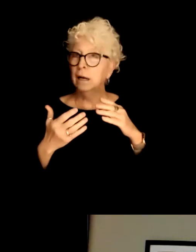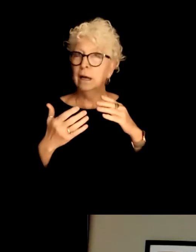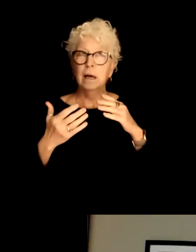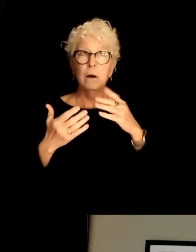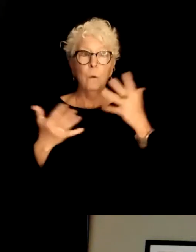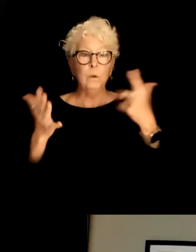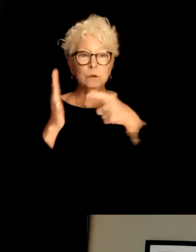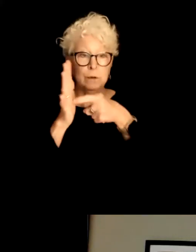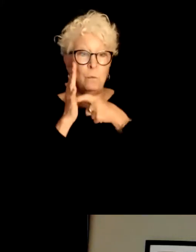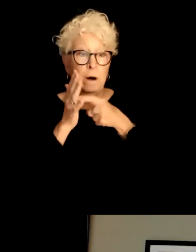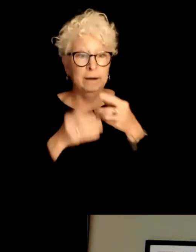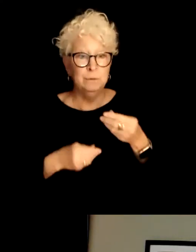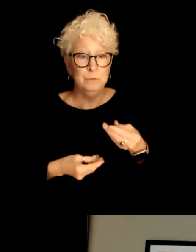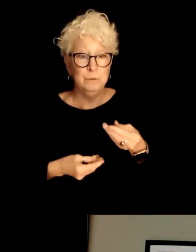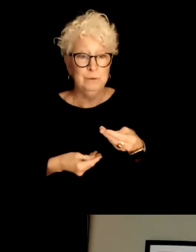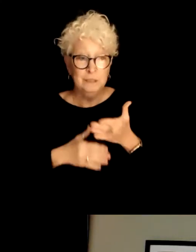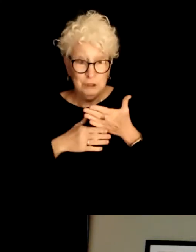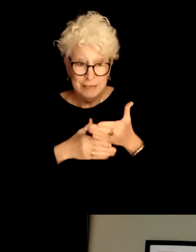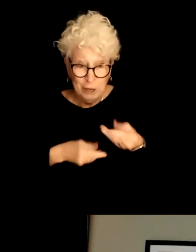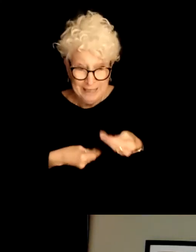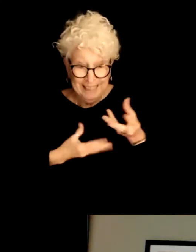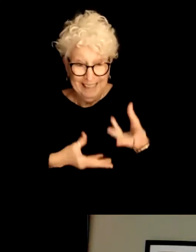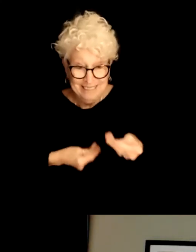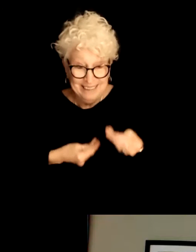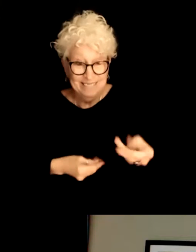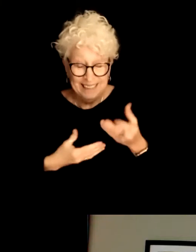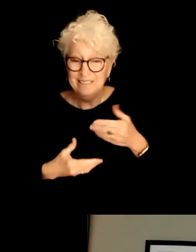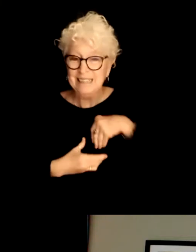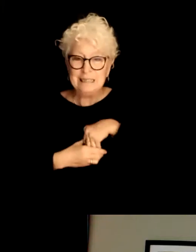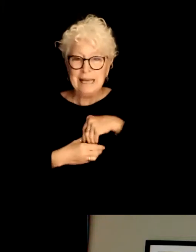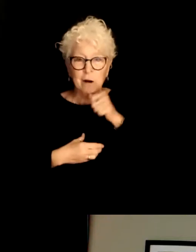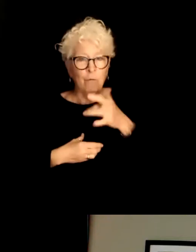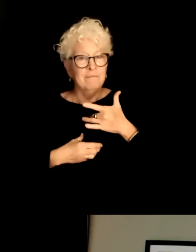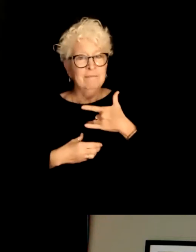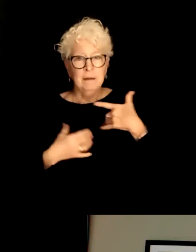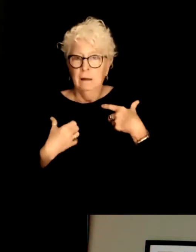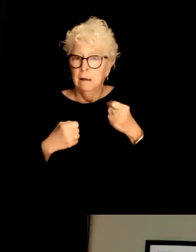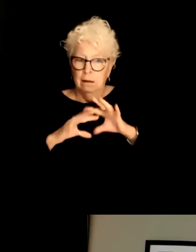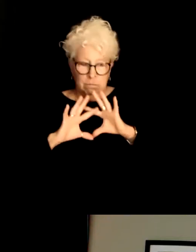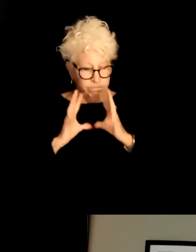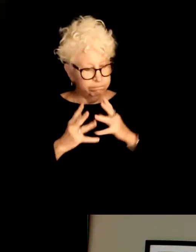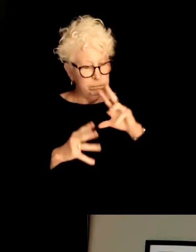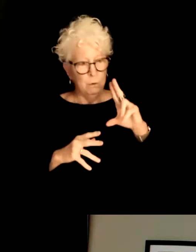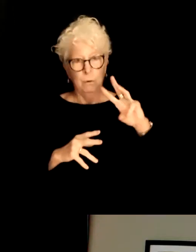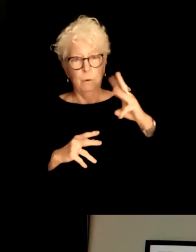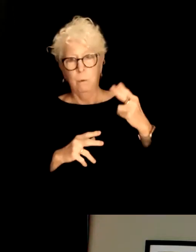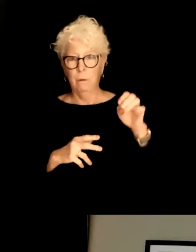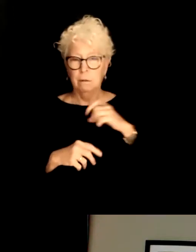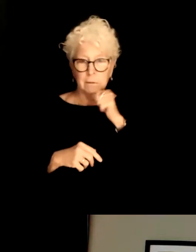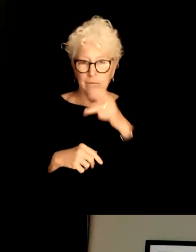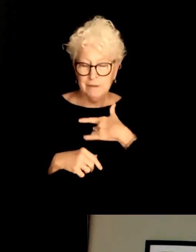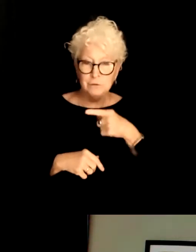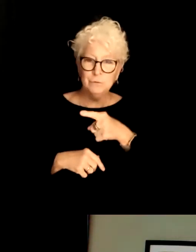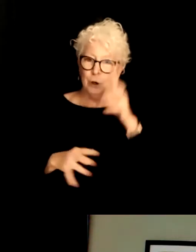yourself when you're not even feeling whole. And so for me, you're creative, you're